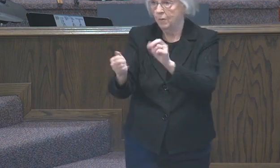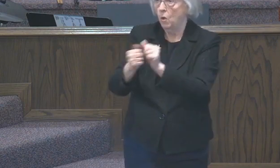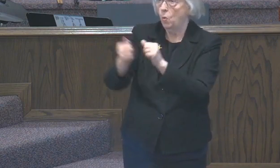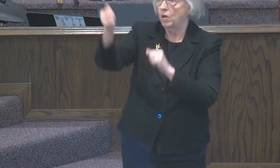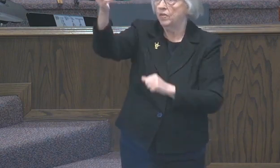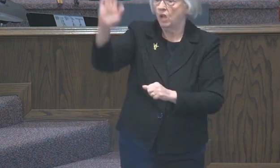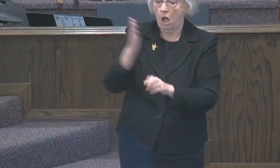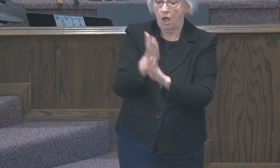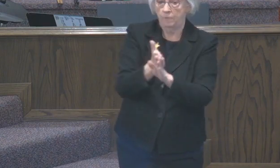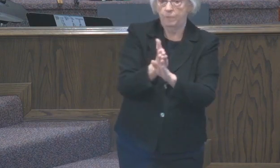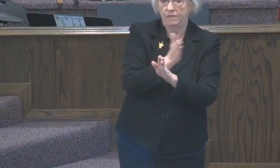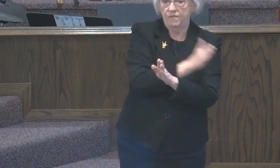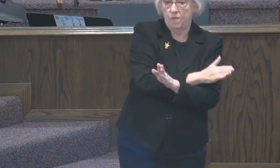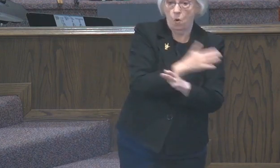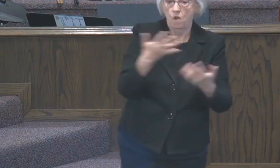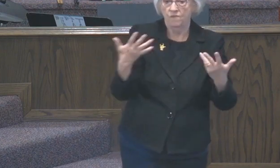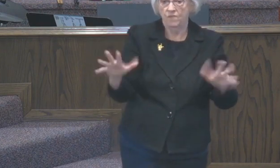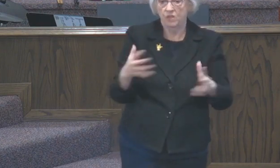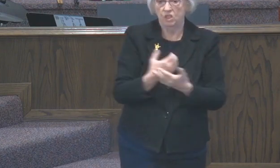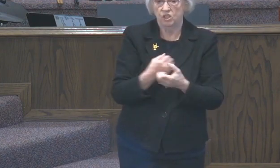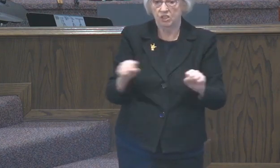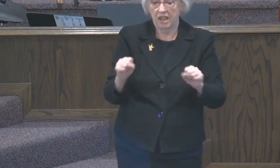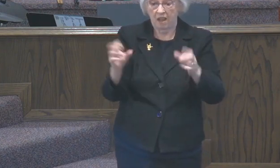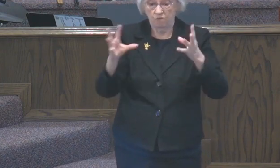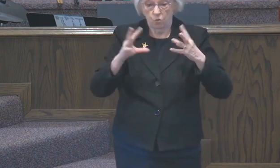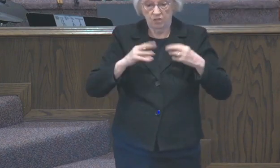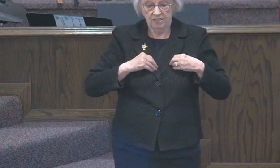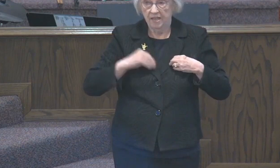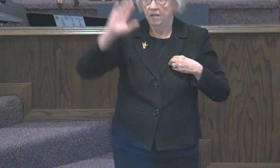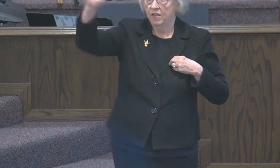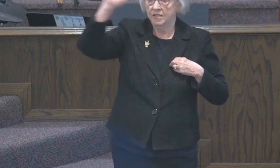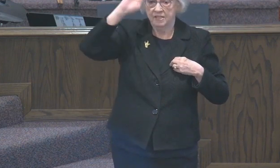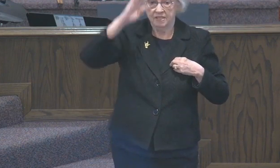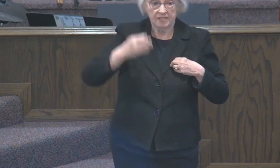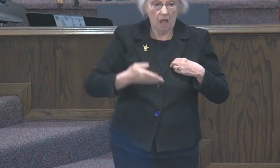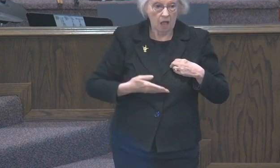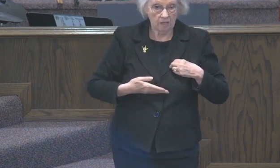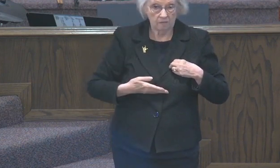1 John 3 and verse 22 says, and whatever we ask, we receive from him